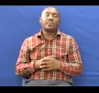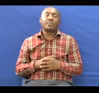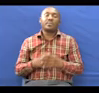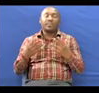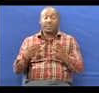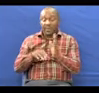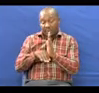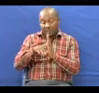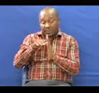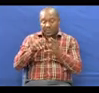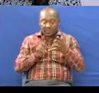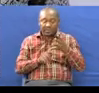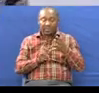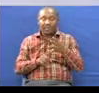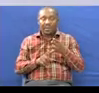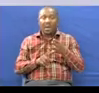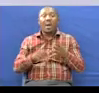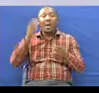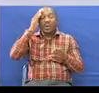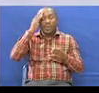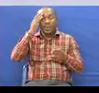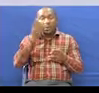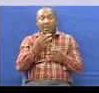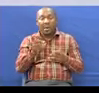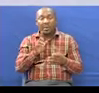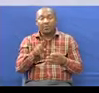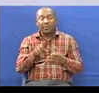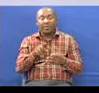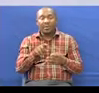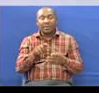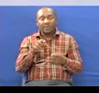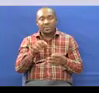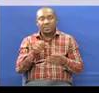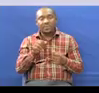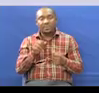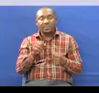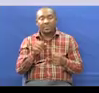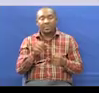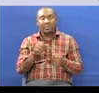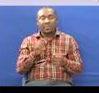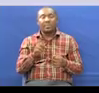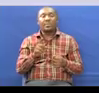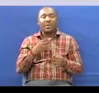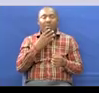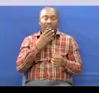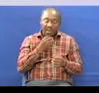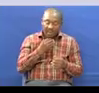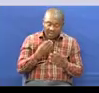which occurred in a population. Here is only knowing the numbers of